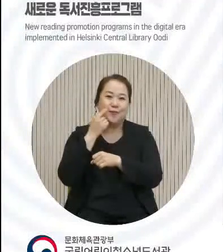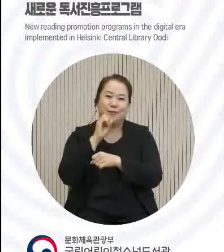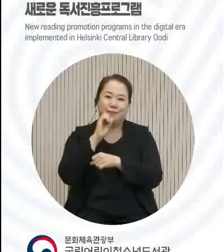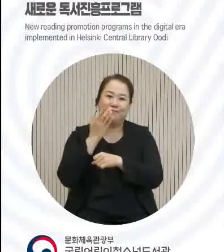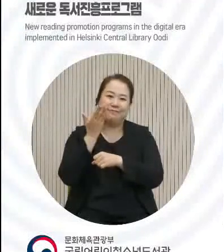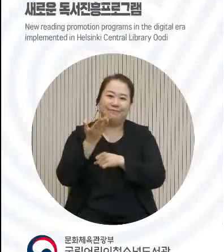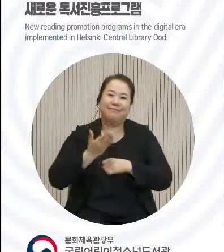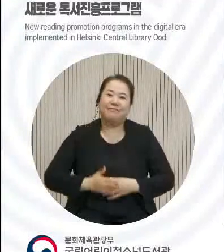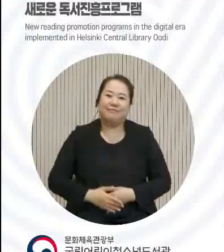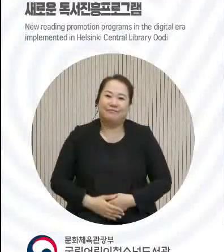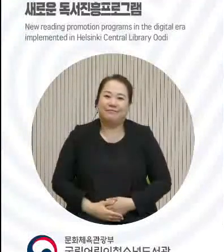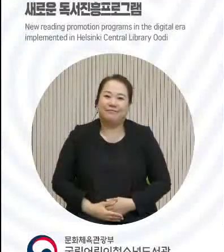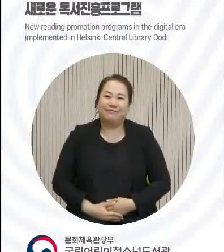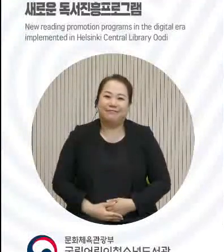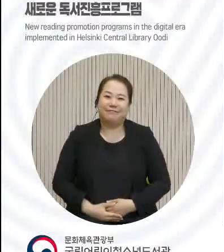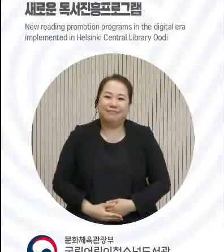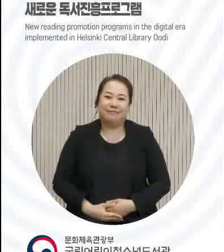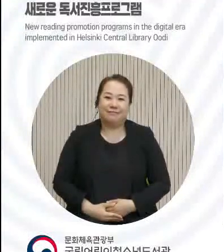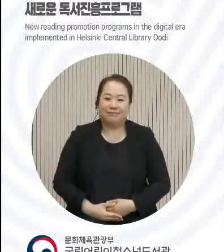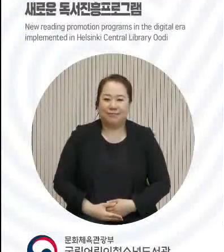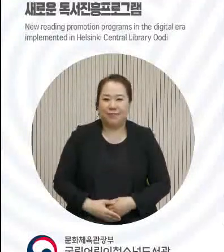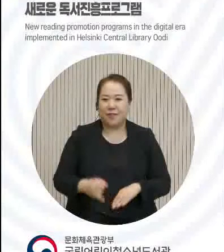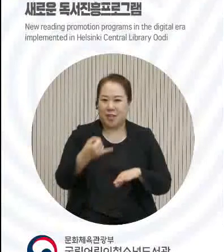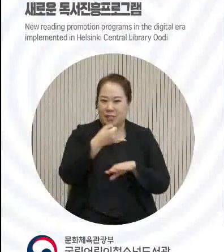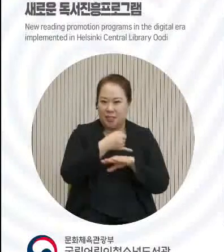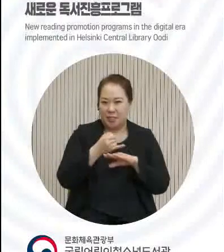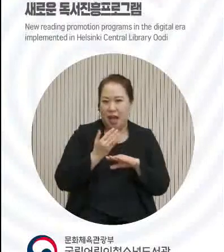Then it's time for designing.